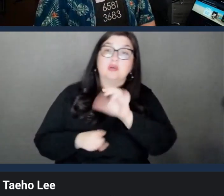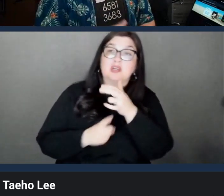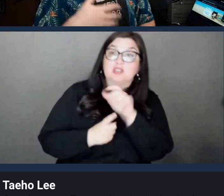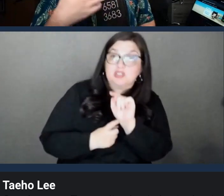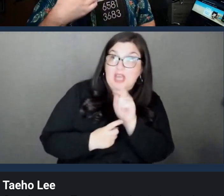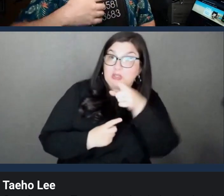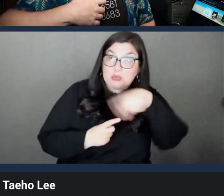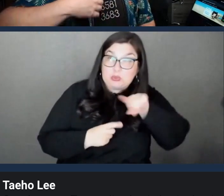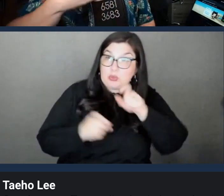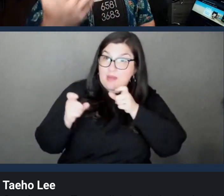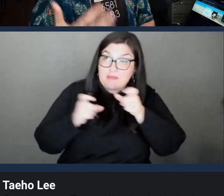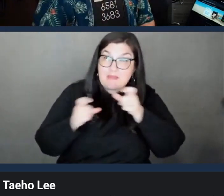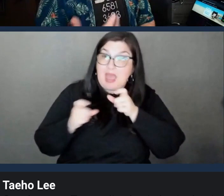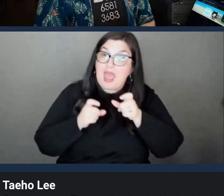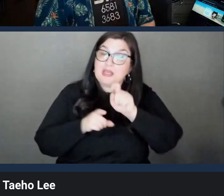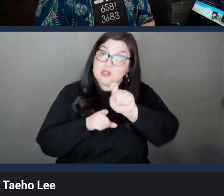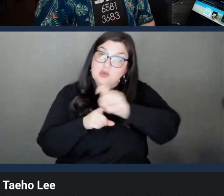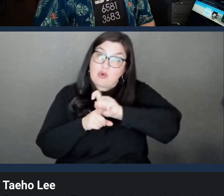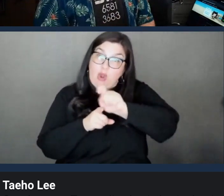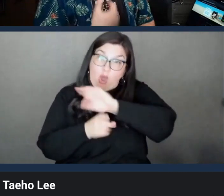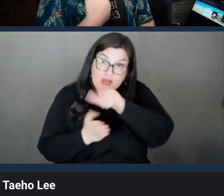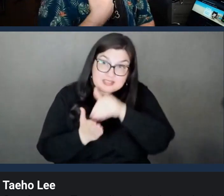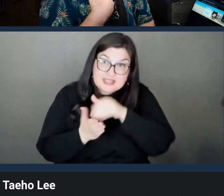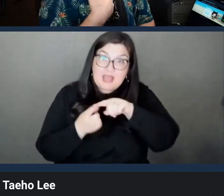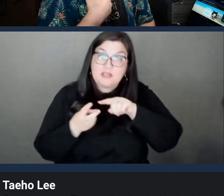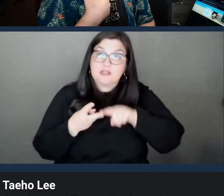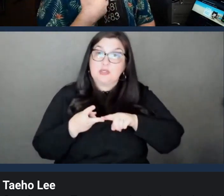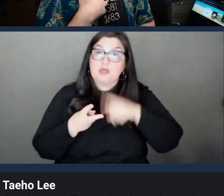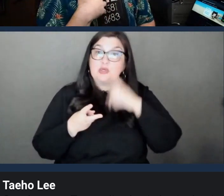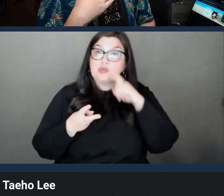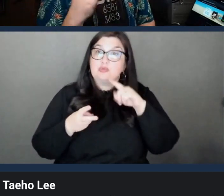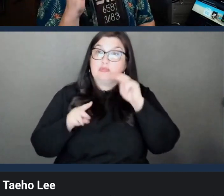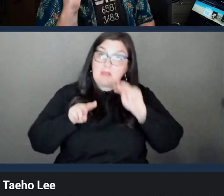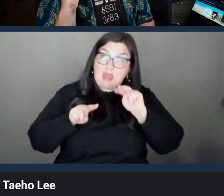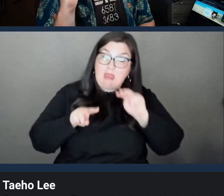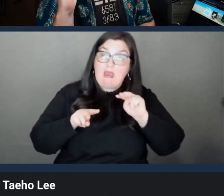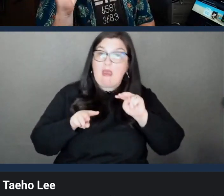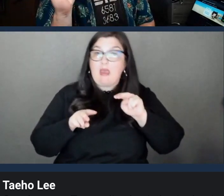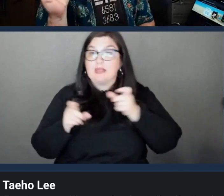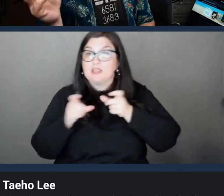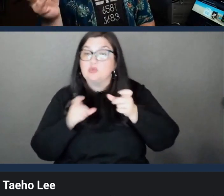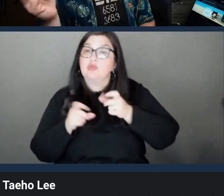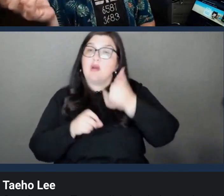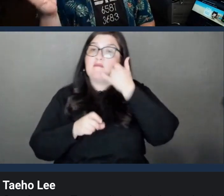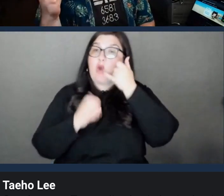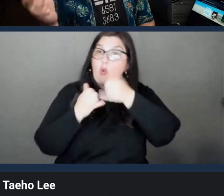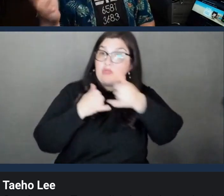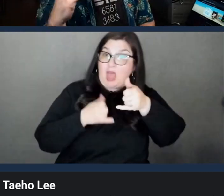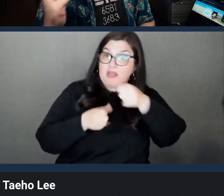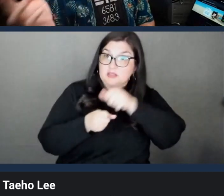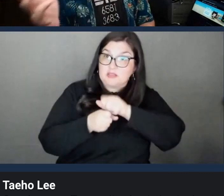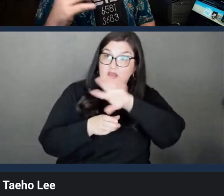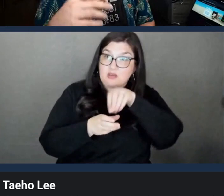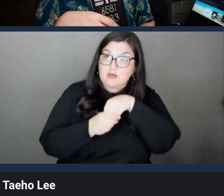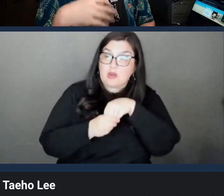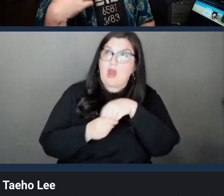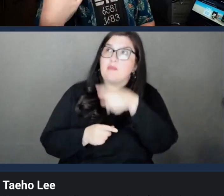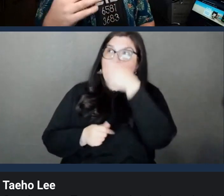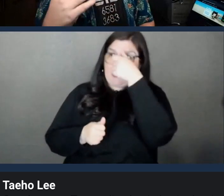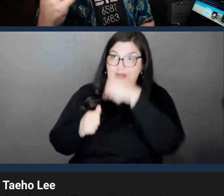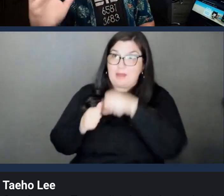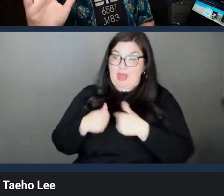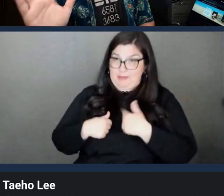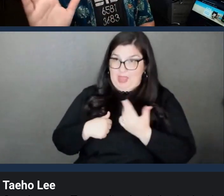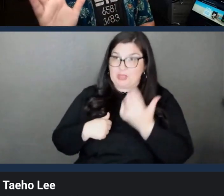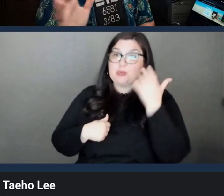centers? Do you manage phone lines within your company? I actually used to deploy it was a contact-ish center. I used to